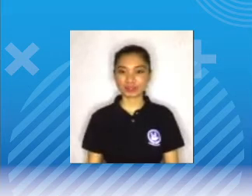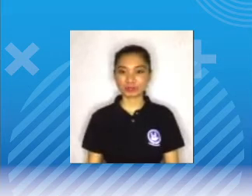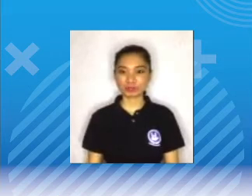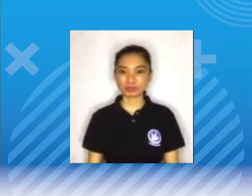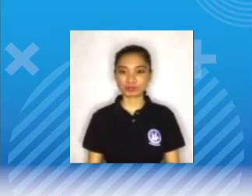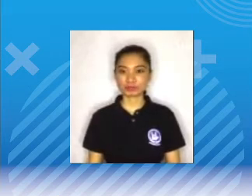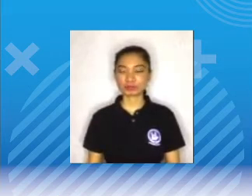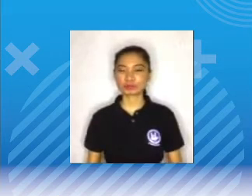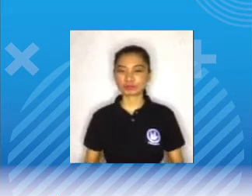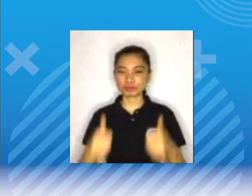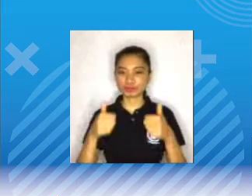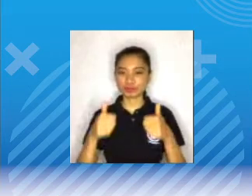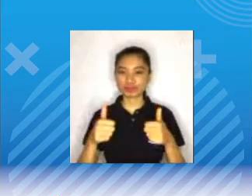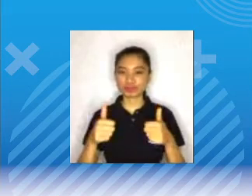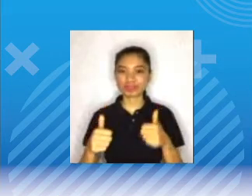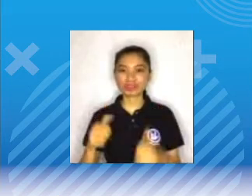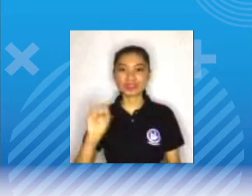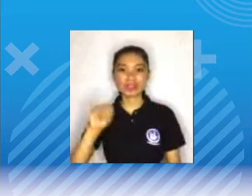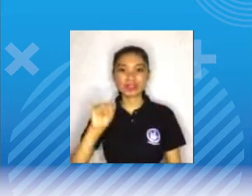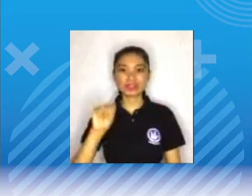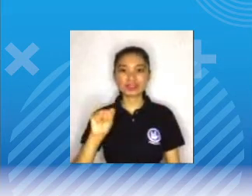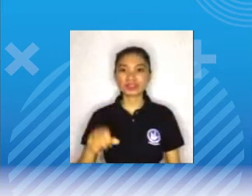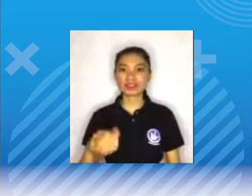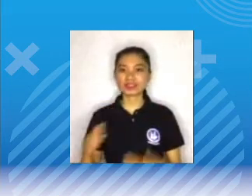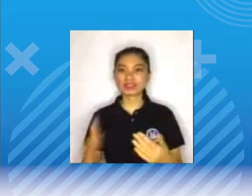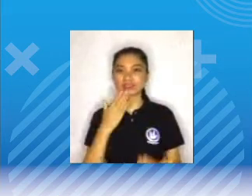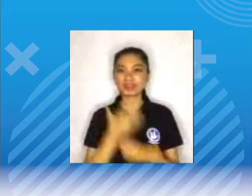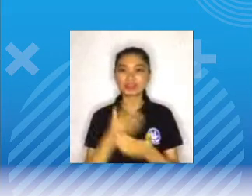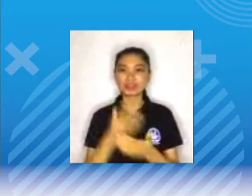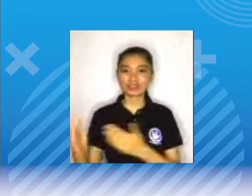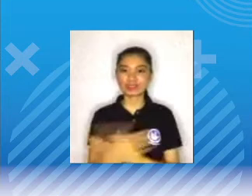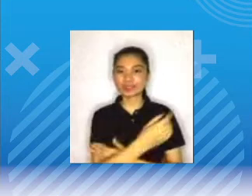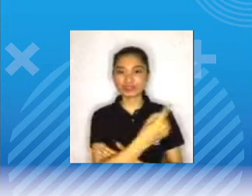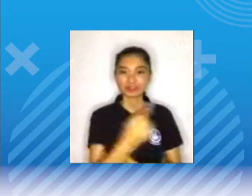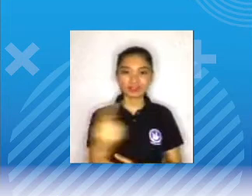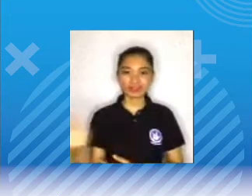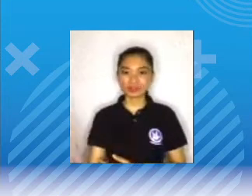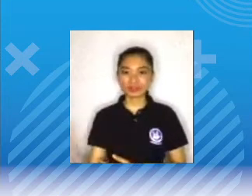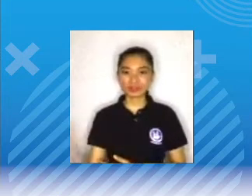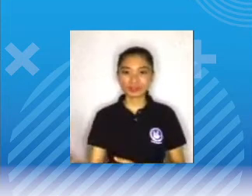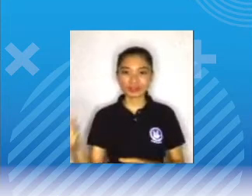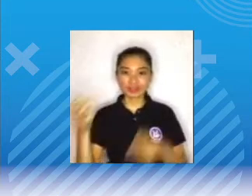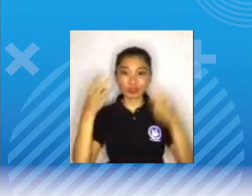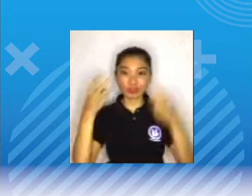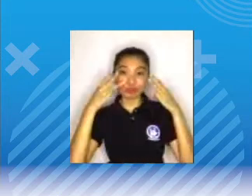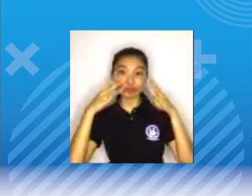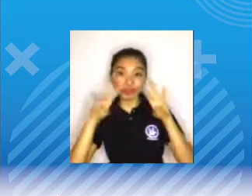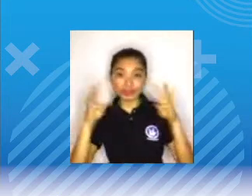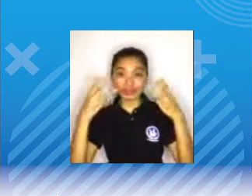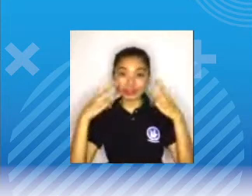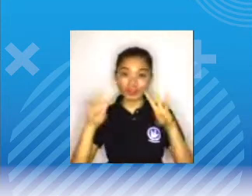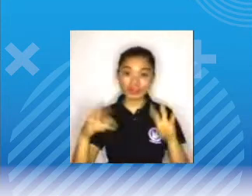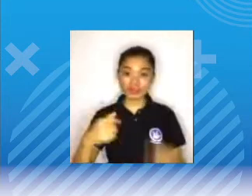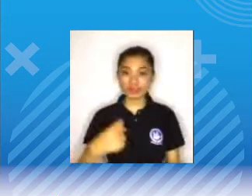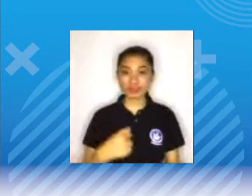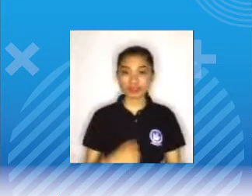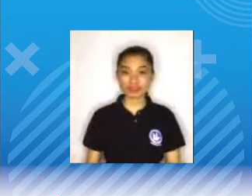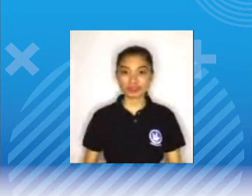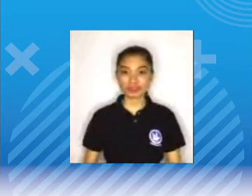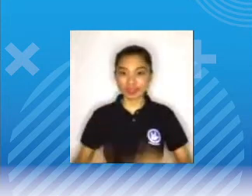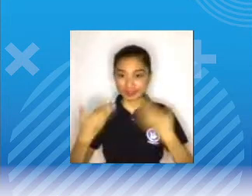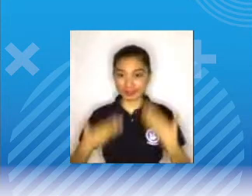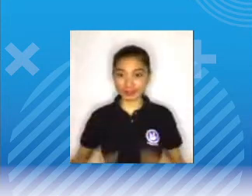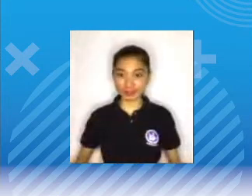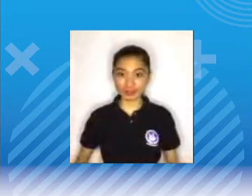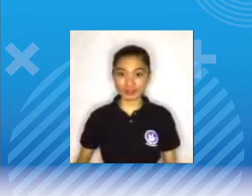umaga sa ating manunood, sa ating mga viewers, participants. Ako po si MC Apit Pangilinan, your host